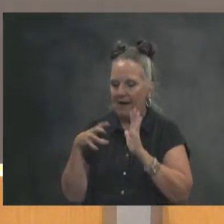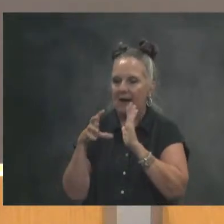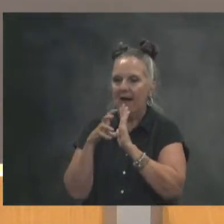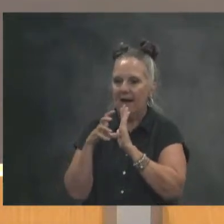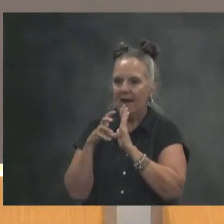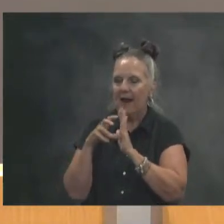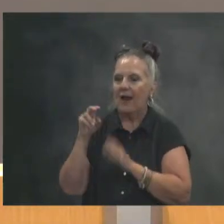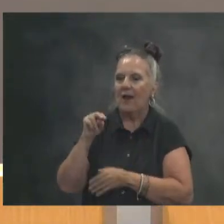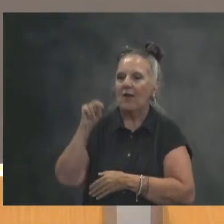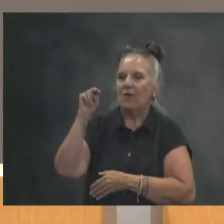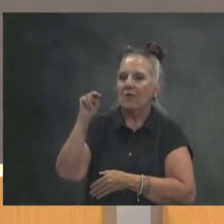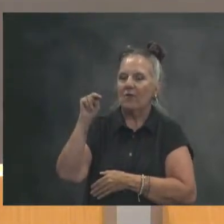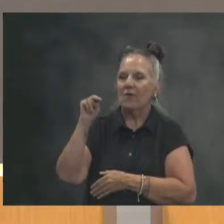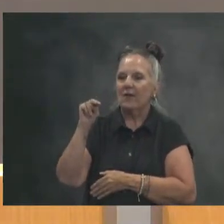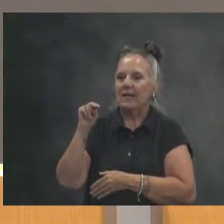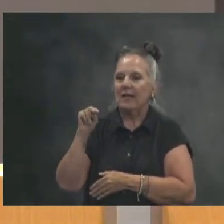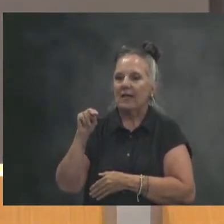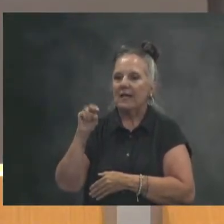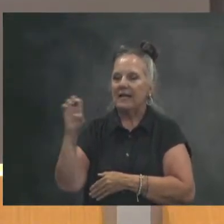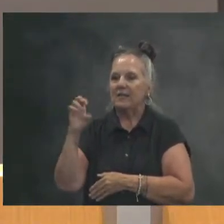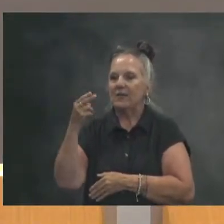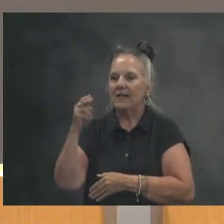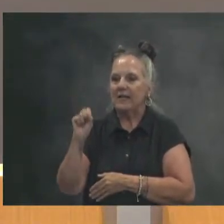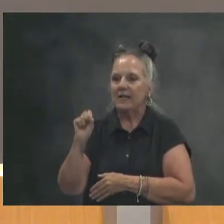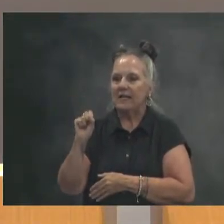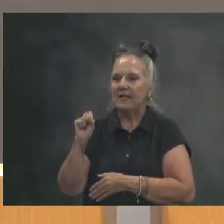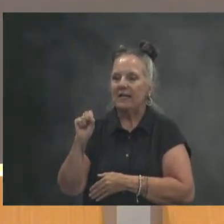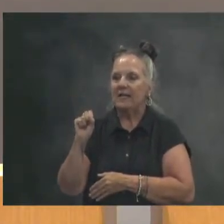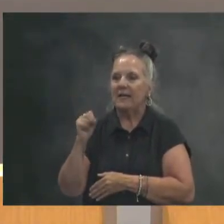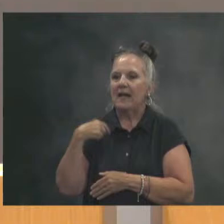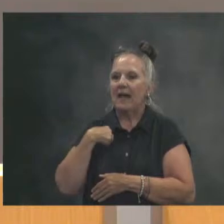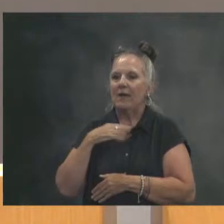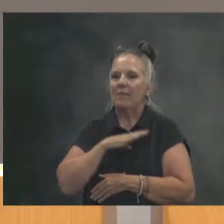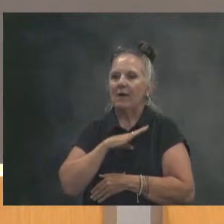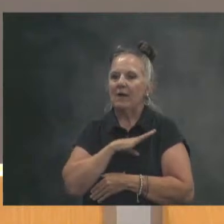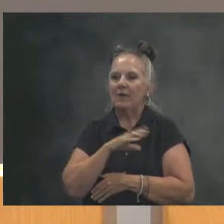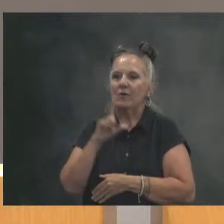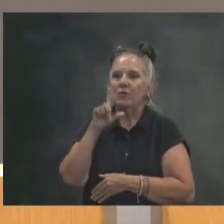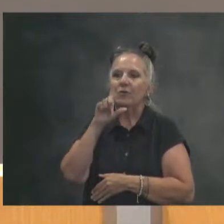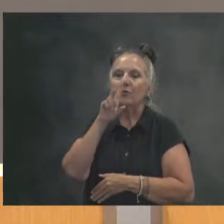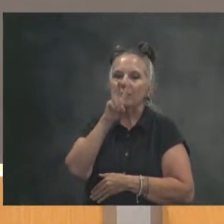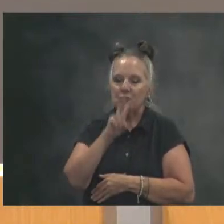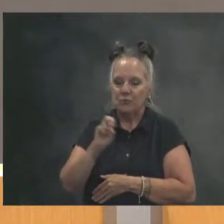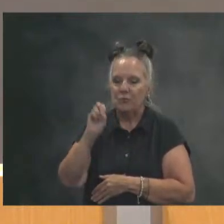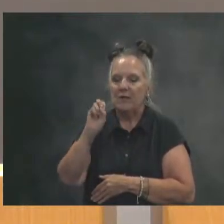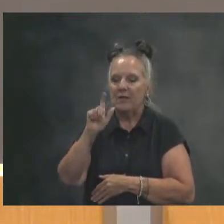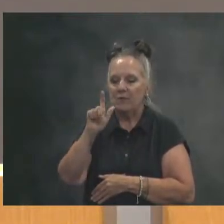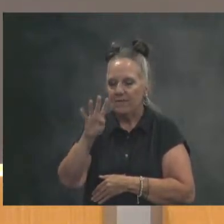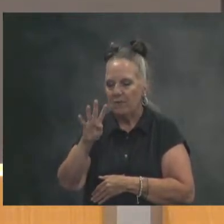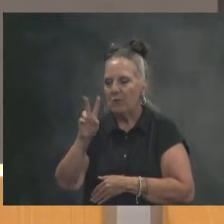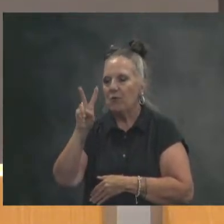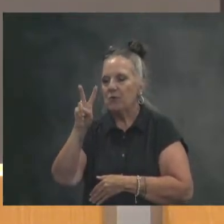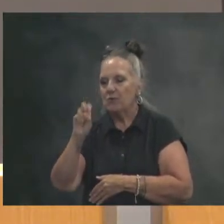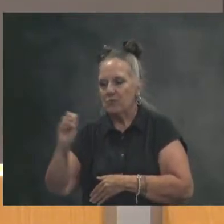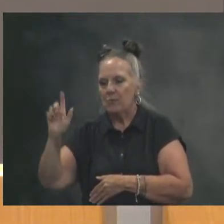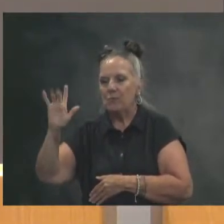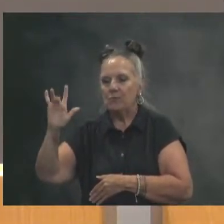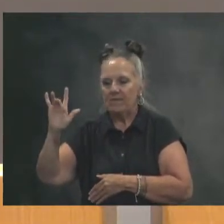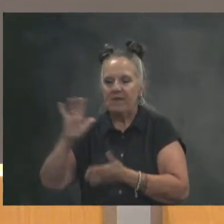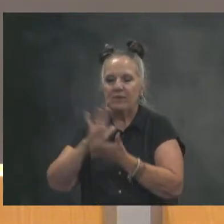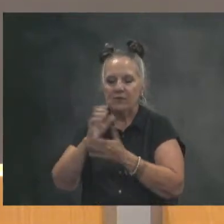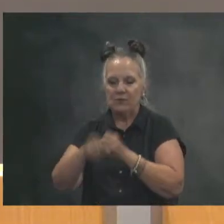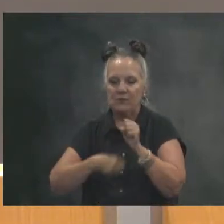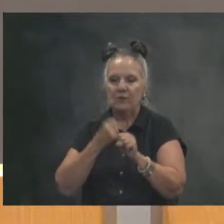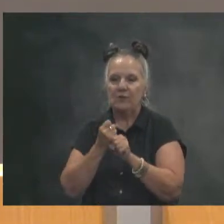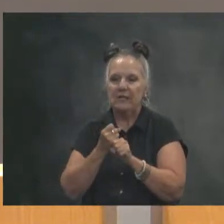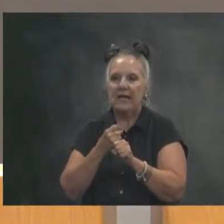Hickerson High School in the IB program, and I will be the new student member of the board for the 2024-2025 school year. I just wanted to